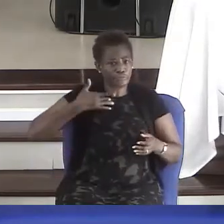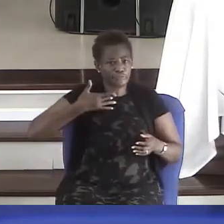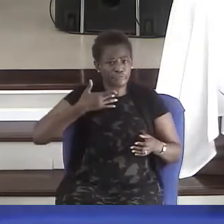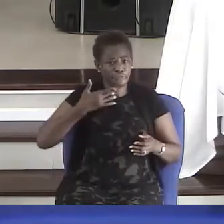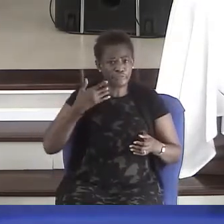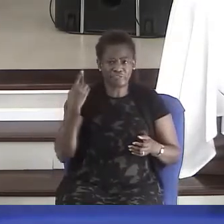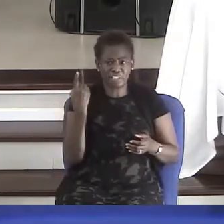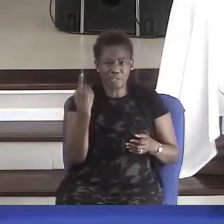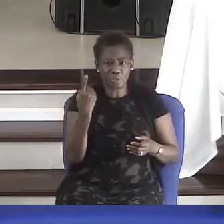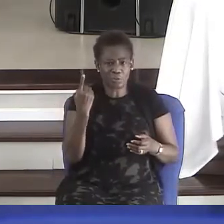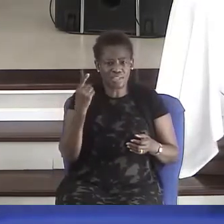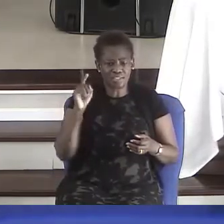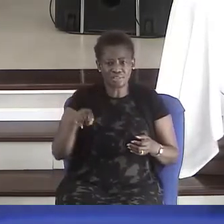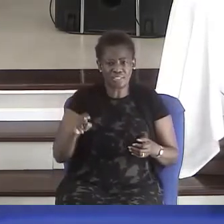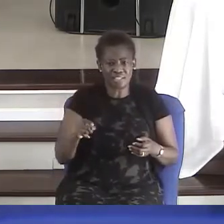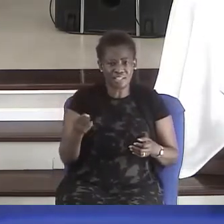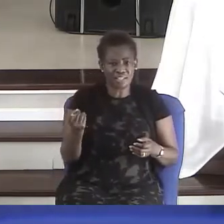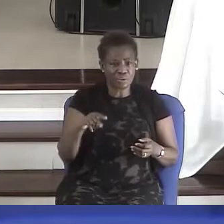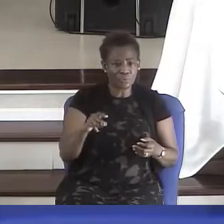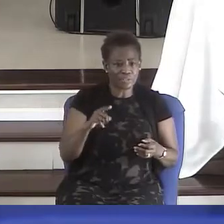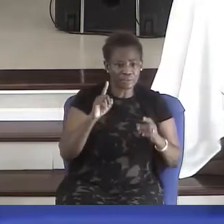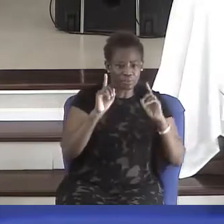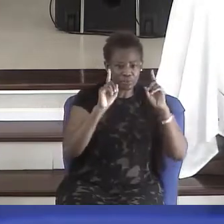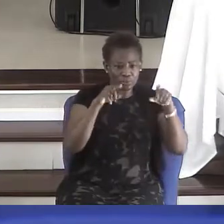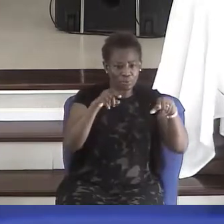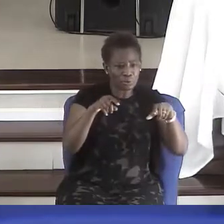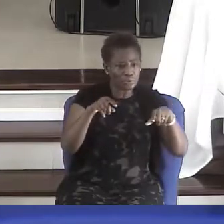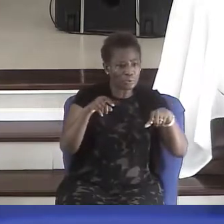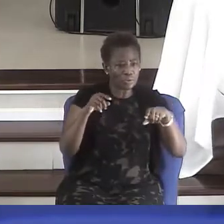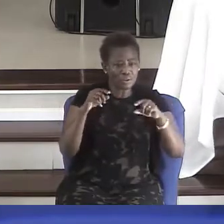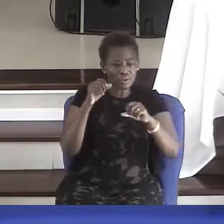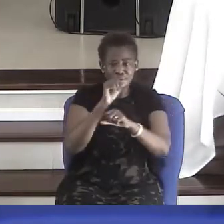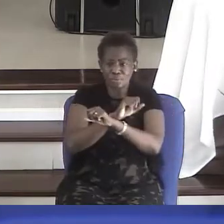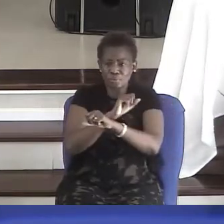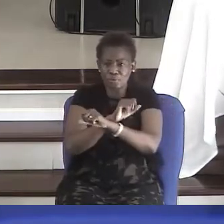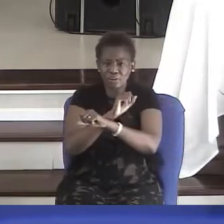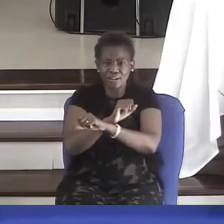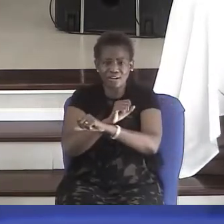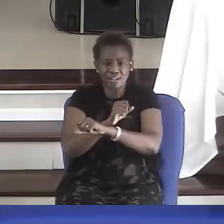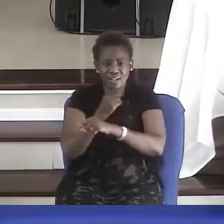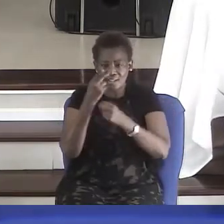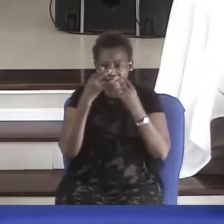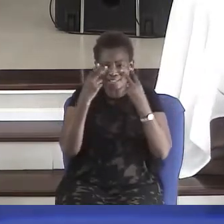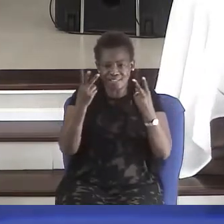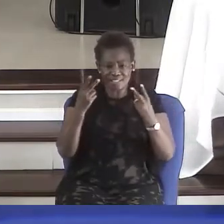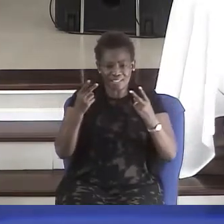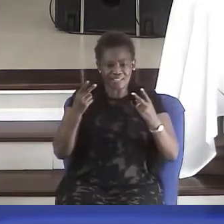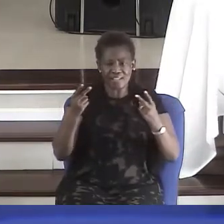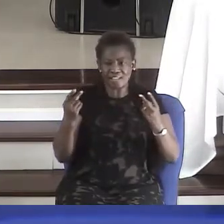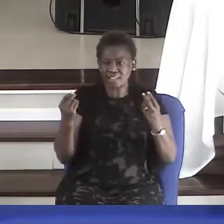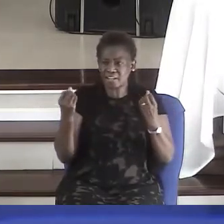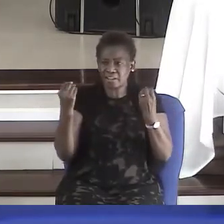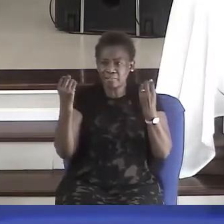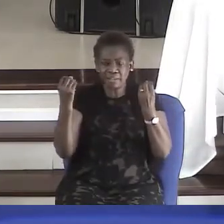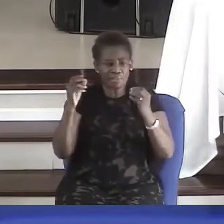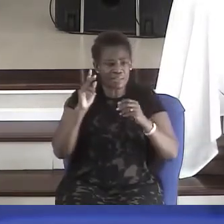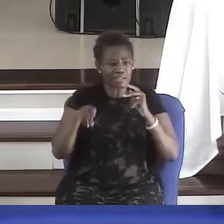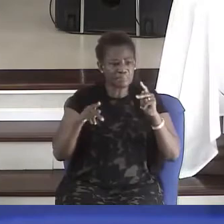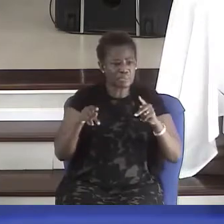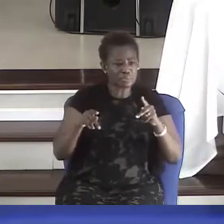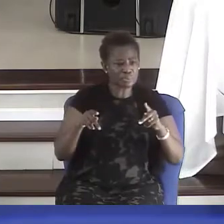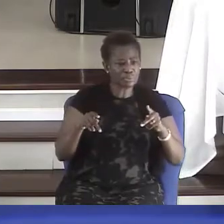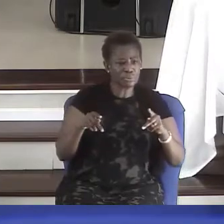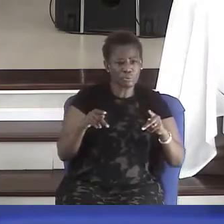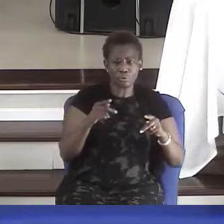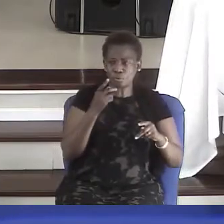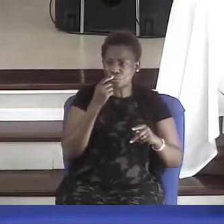into the workplaces and find out the number of persons who know Jesus personally as Lord and Savior? Aren't you lonely